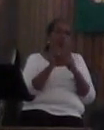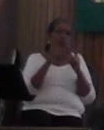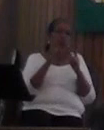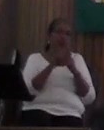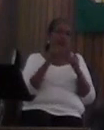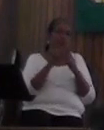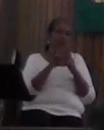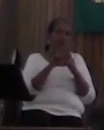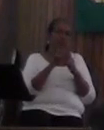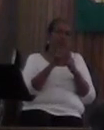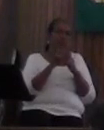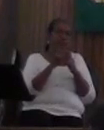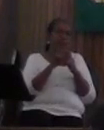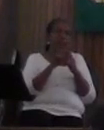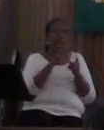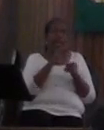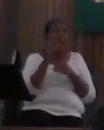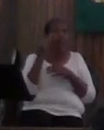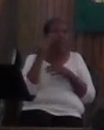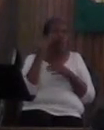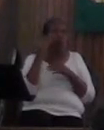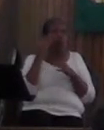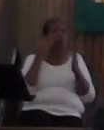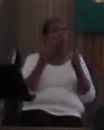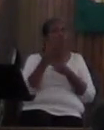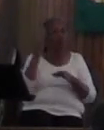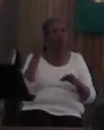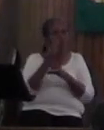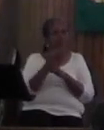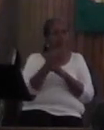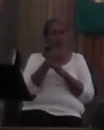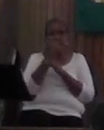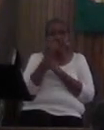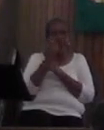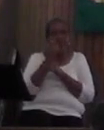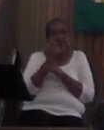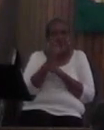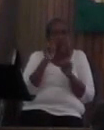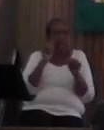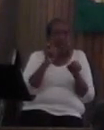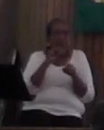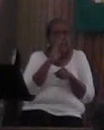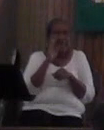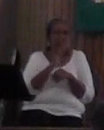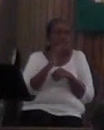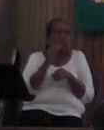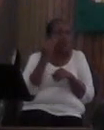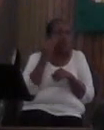existence. And that they know this by faith, because they could never know this by sight.